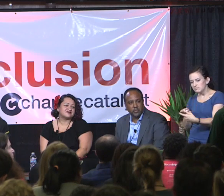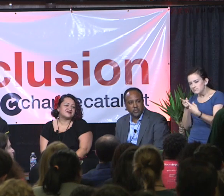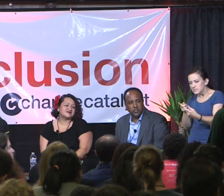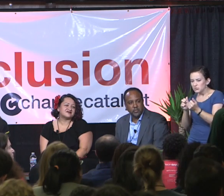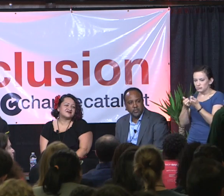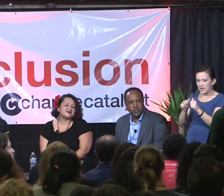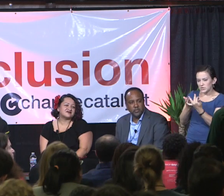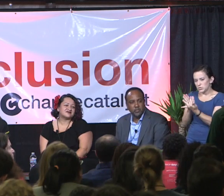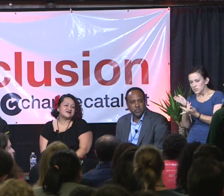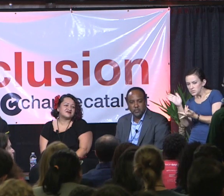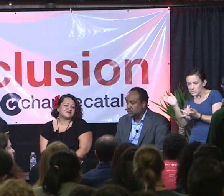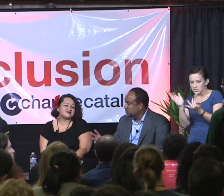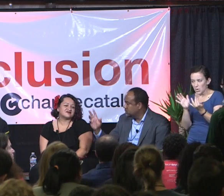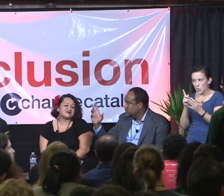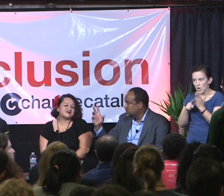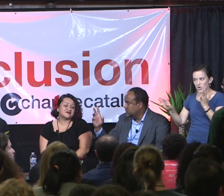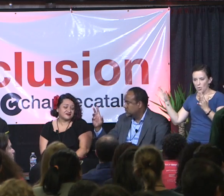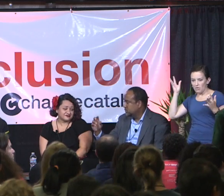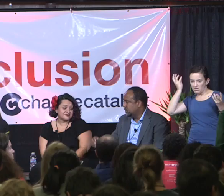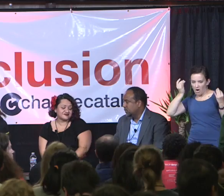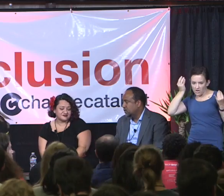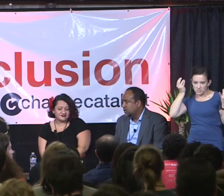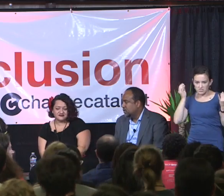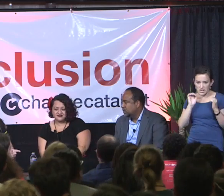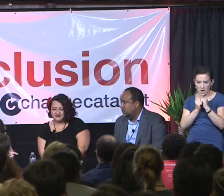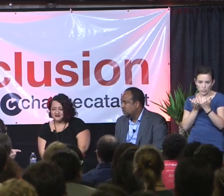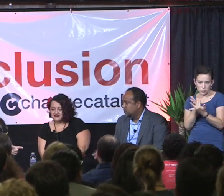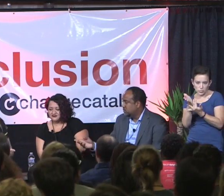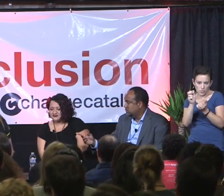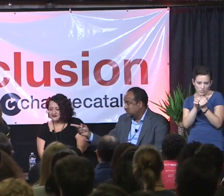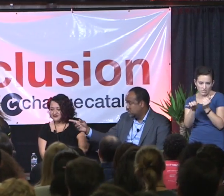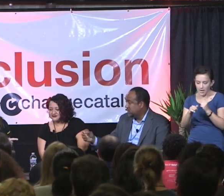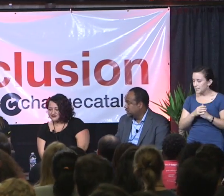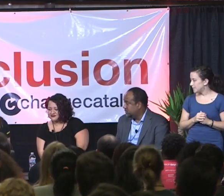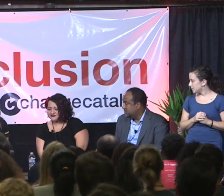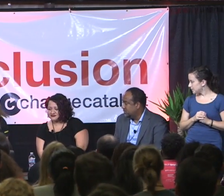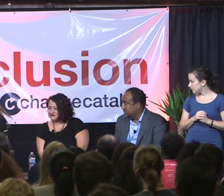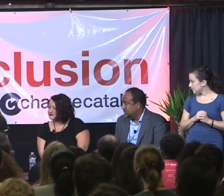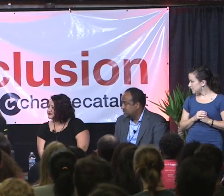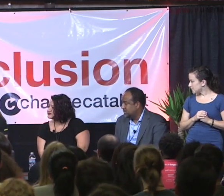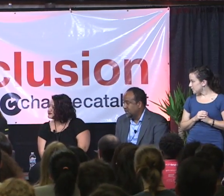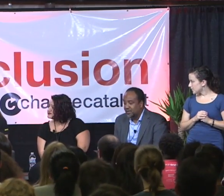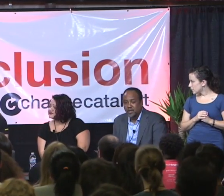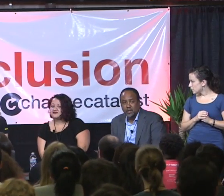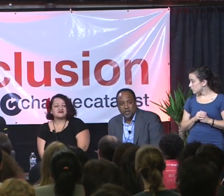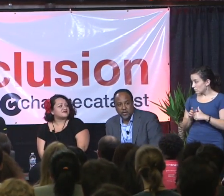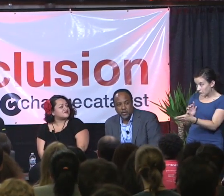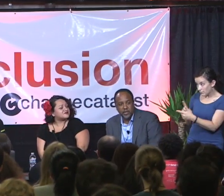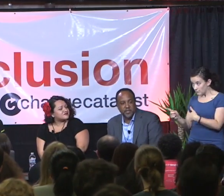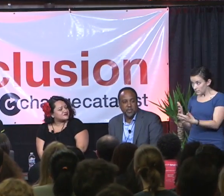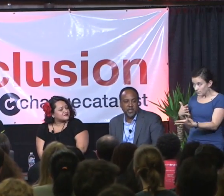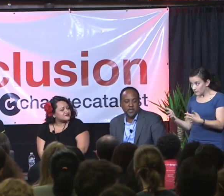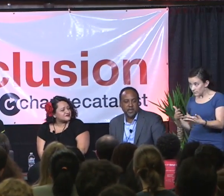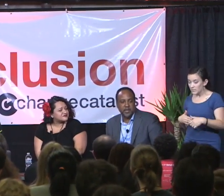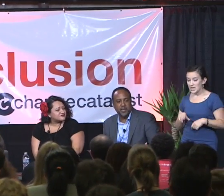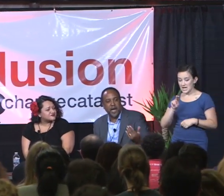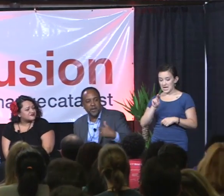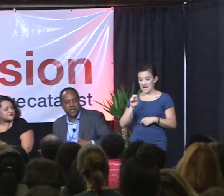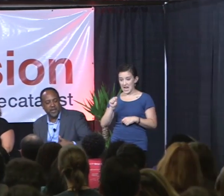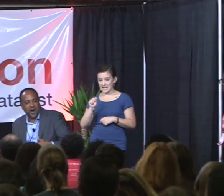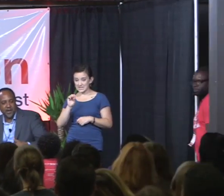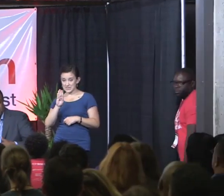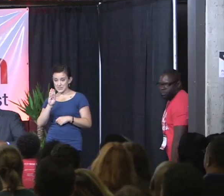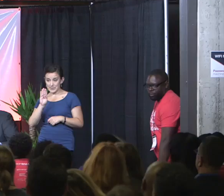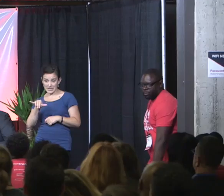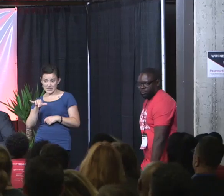traversing that. So what are your thoughts on that? Yeah, so others want to take. Good. Transition. Yeah, so NSBE, the